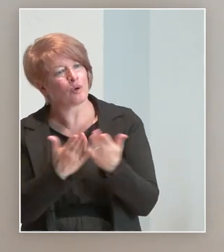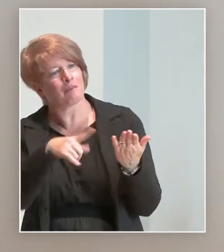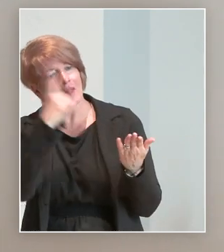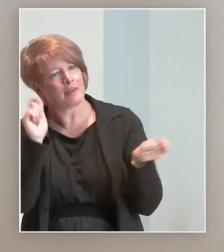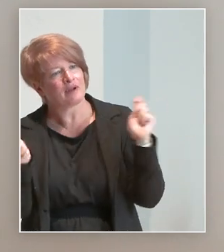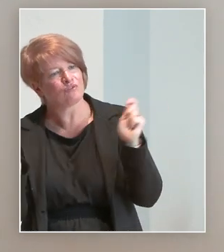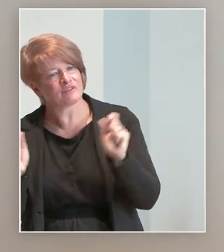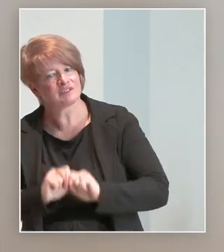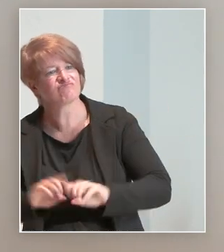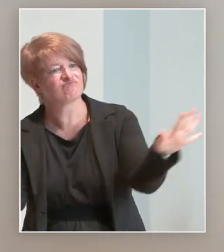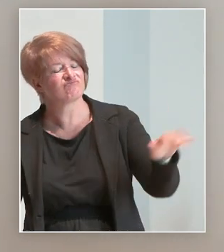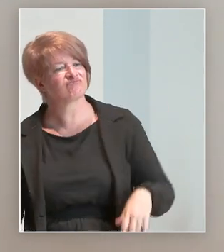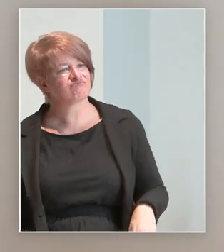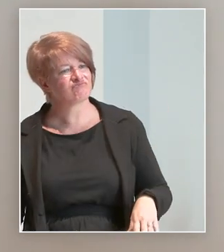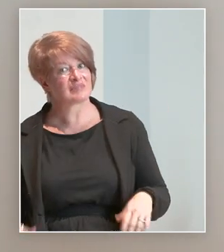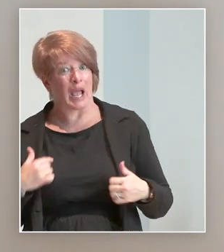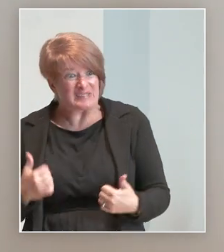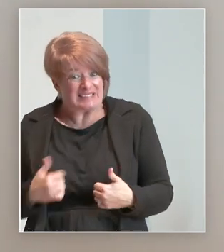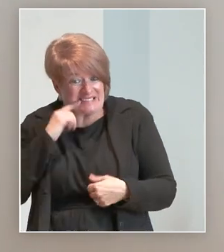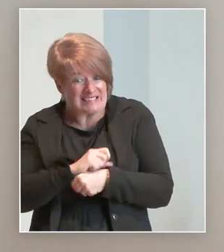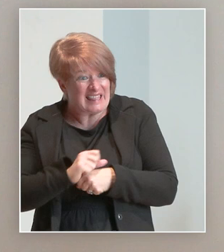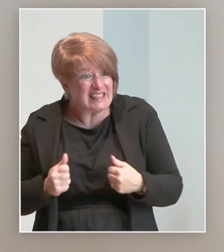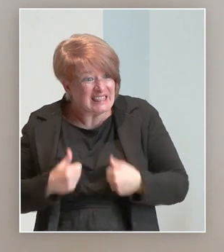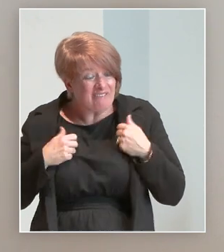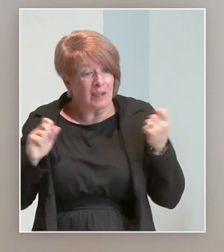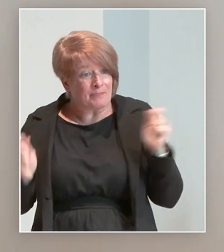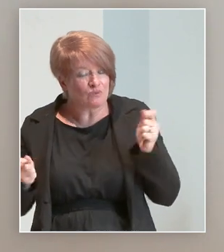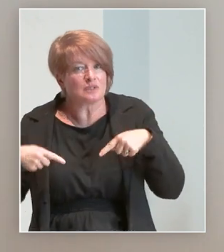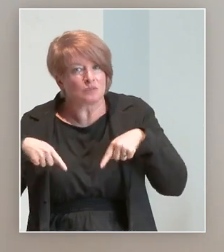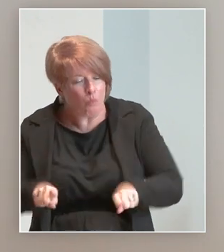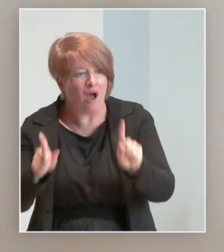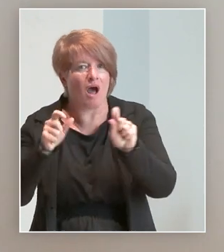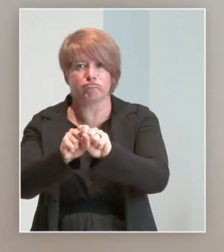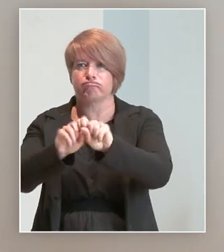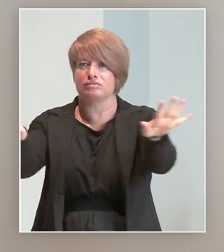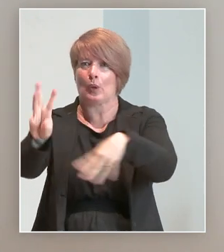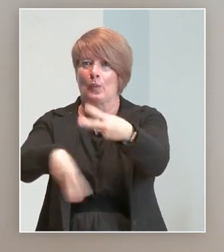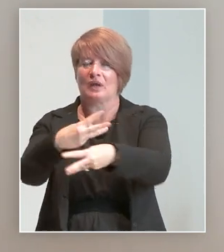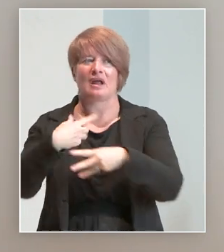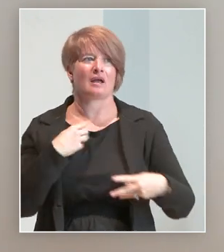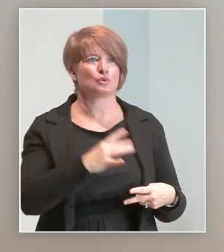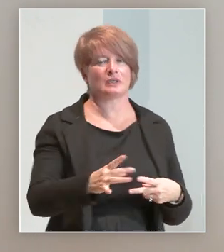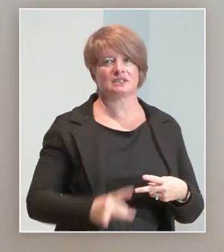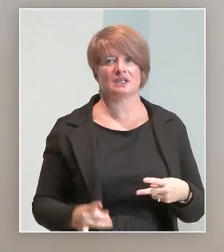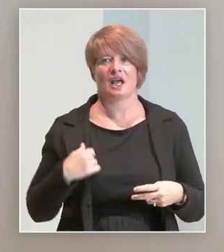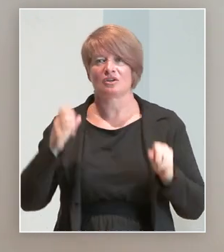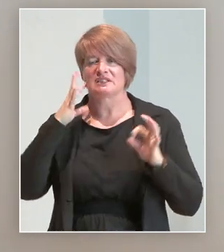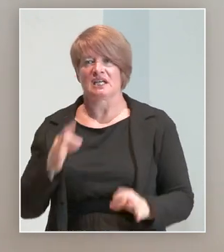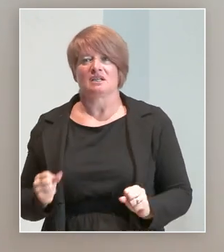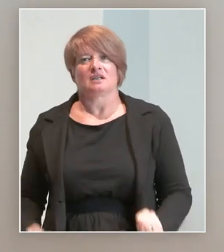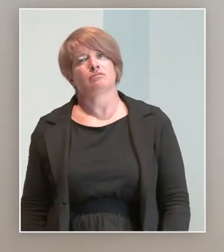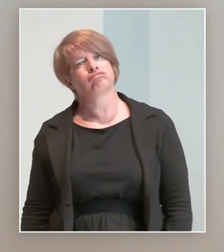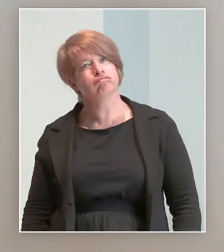fellow artist put it, I was living Metamorphosis while it was coming out into the world. I had a choice. I could have chosen to meet the